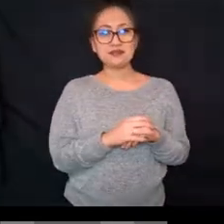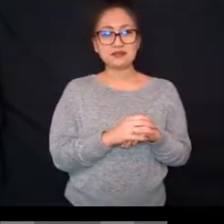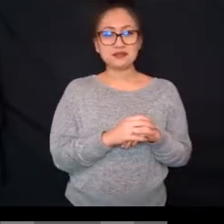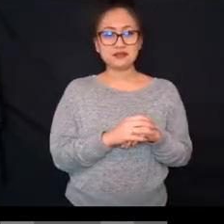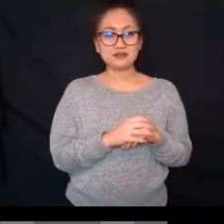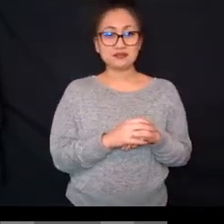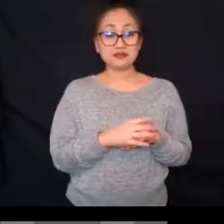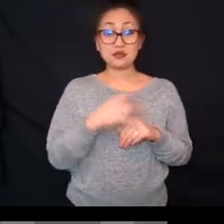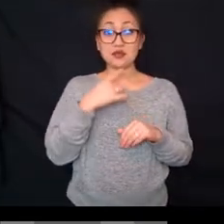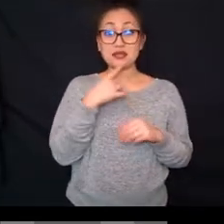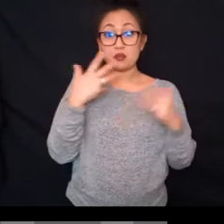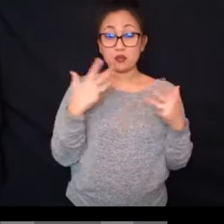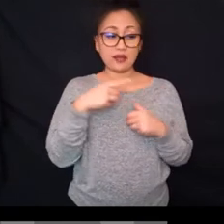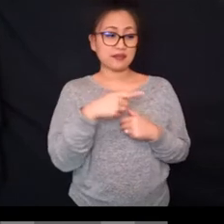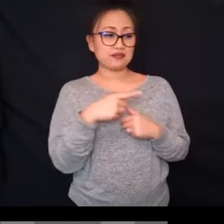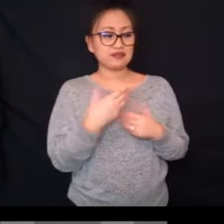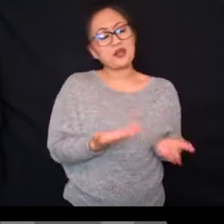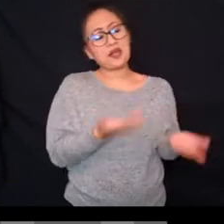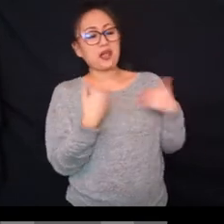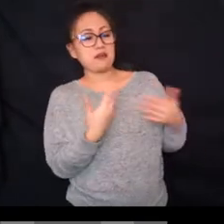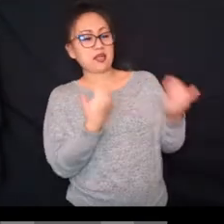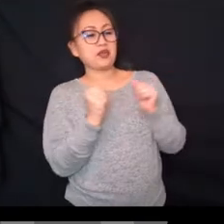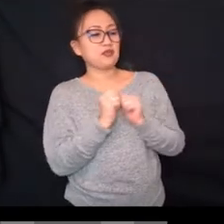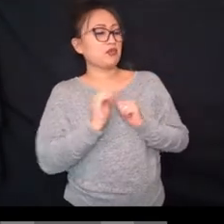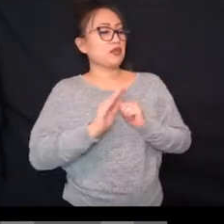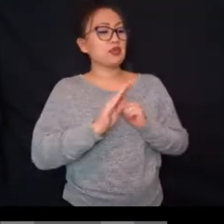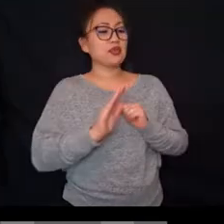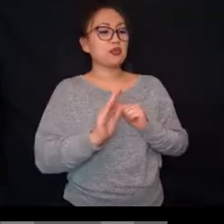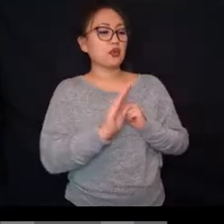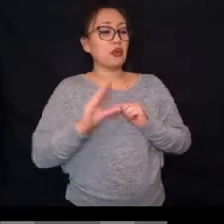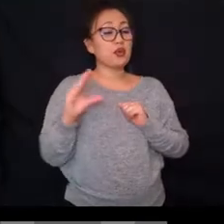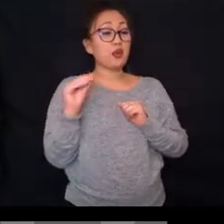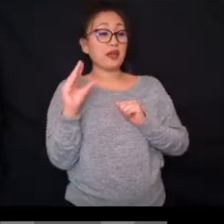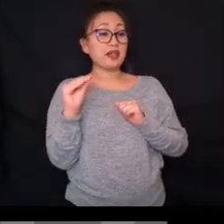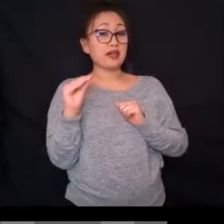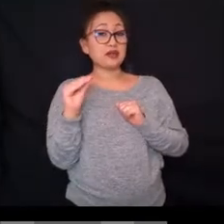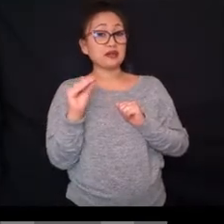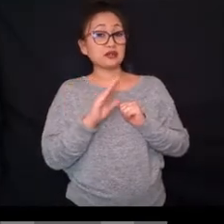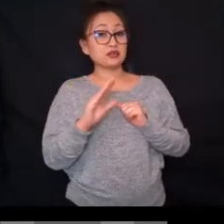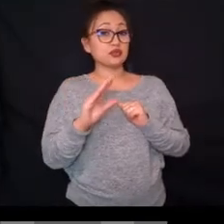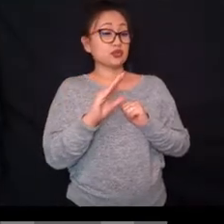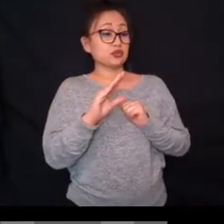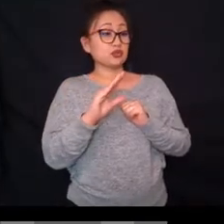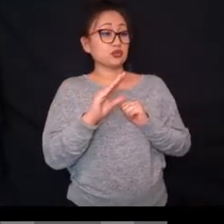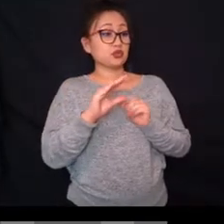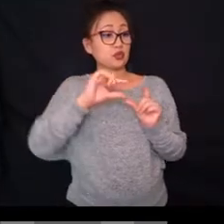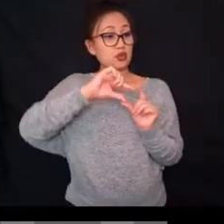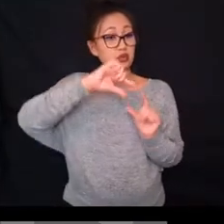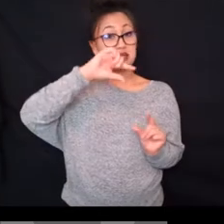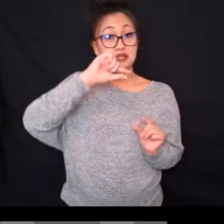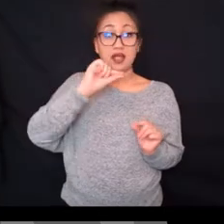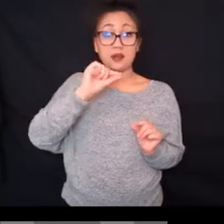says, come along with me with your quackulator. So your little tower of 5 is going to be your quackulator. No